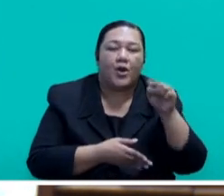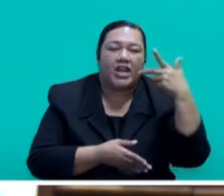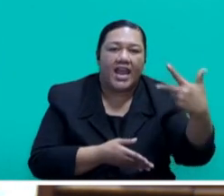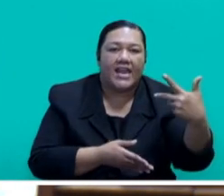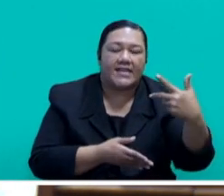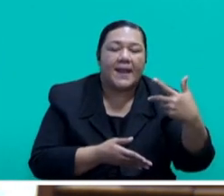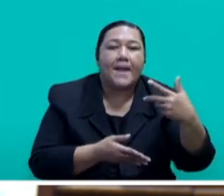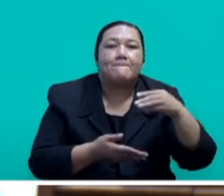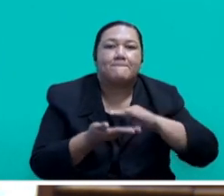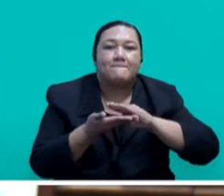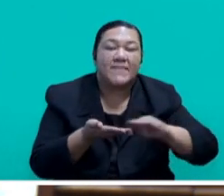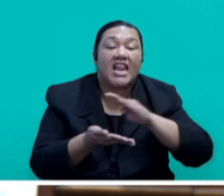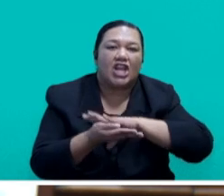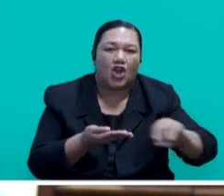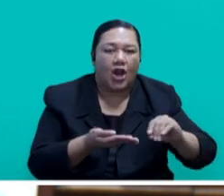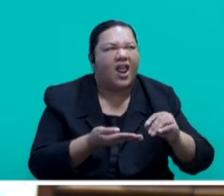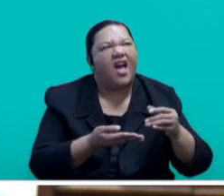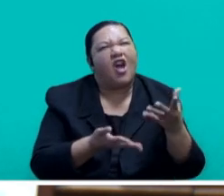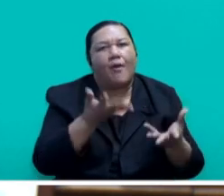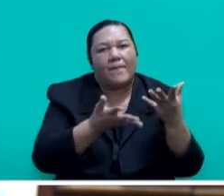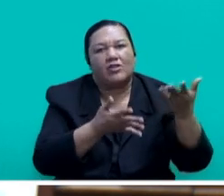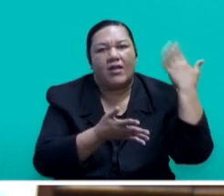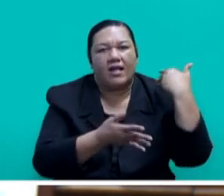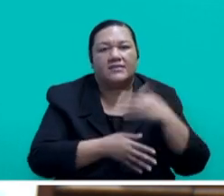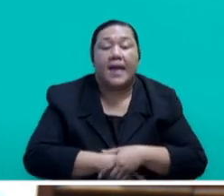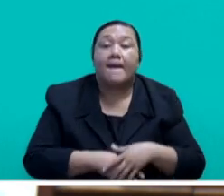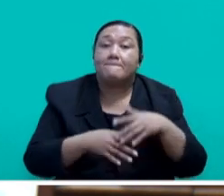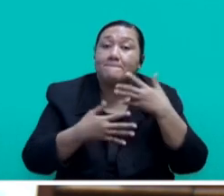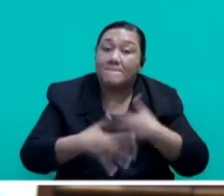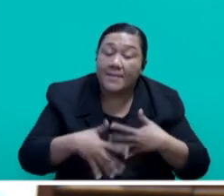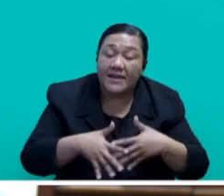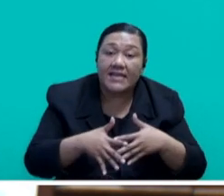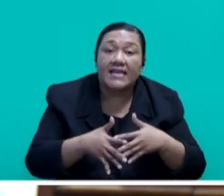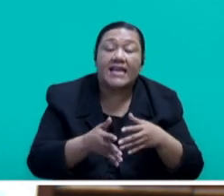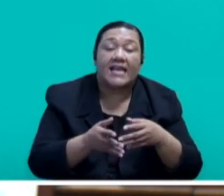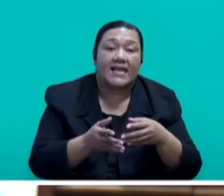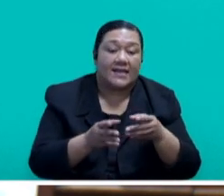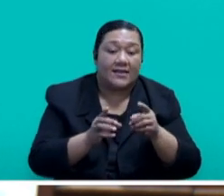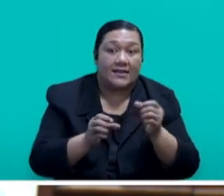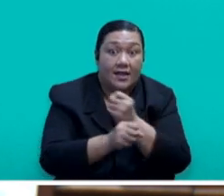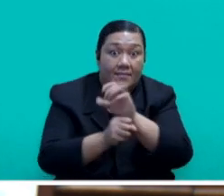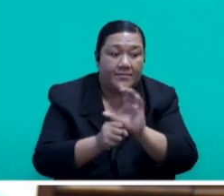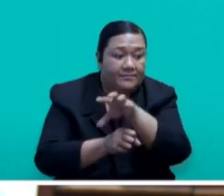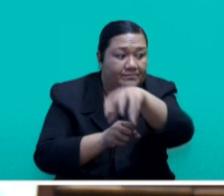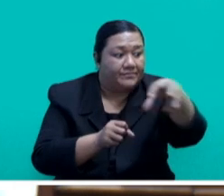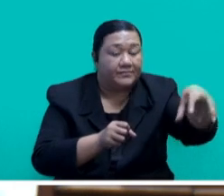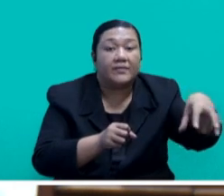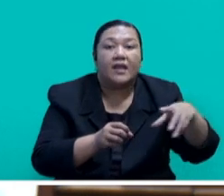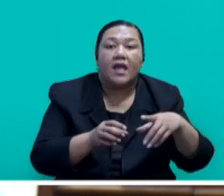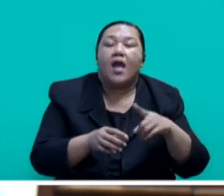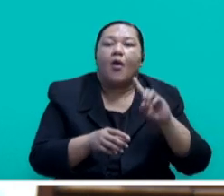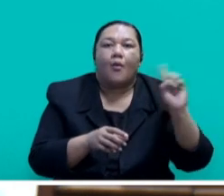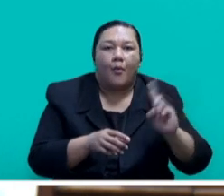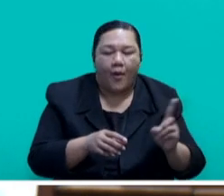the previous year's allocation. Our public enterprises should be making significant contributions to the economy,